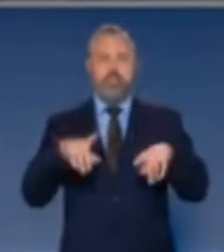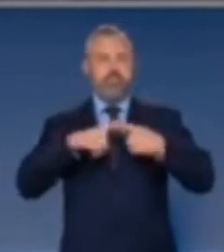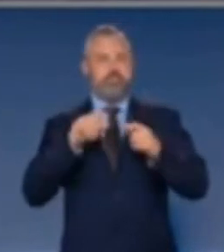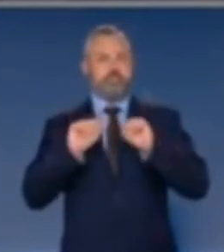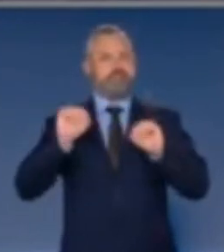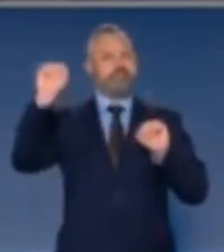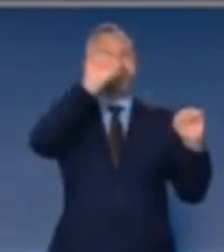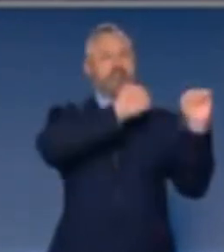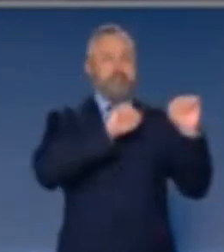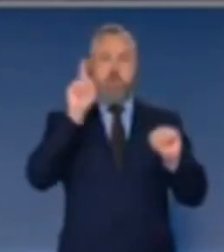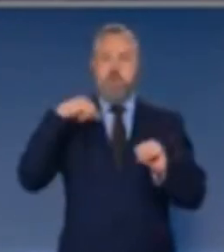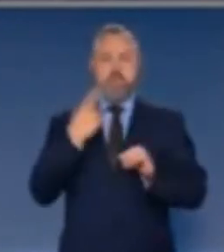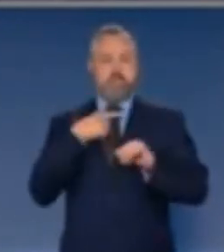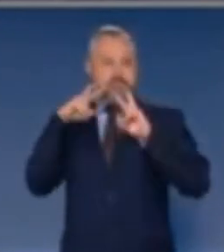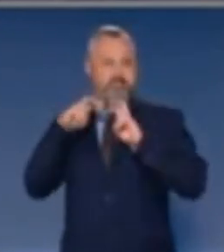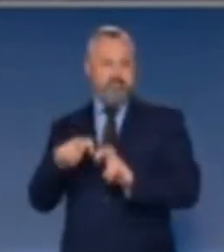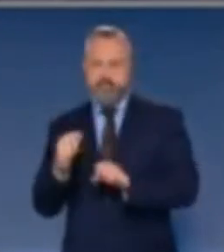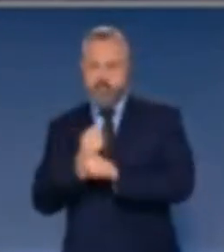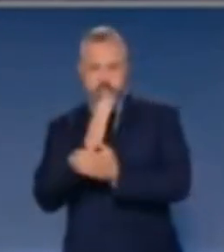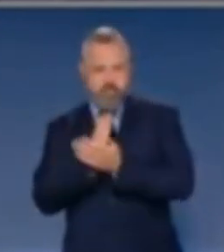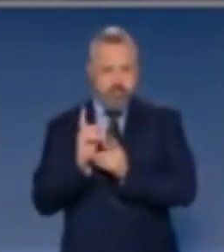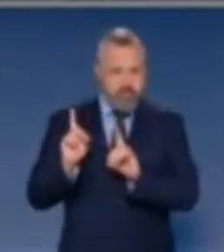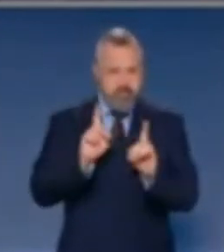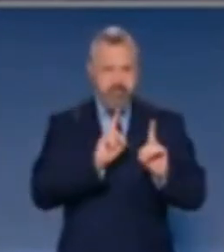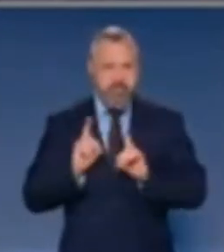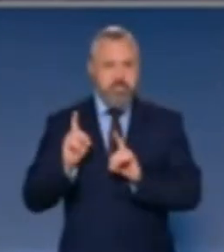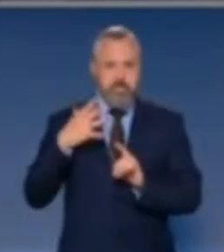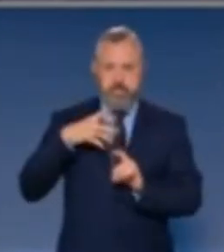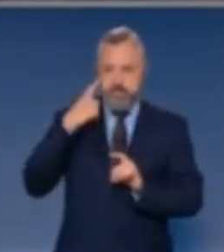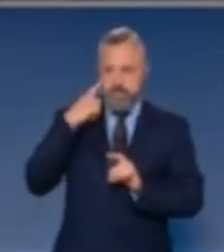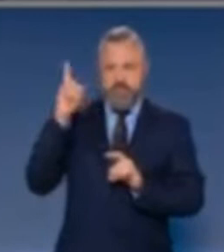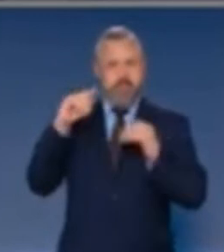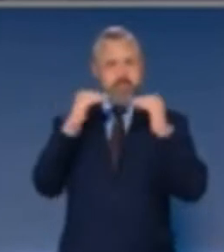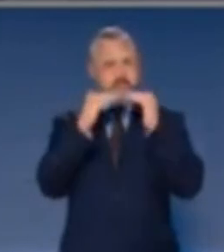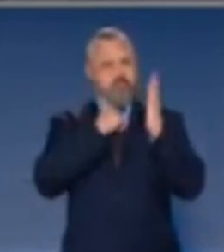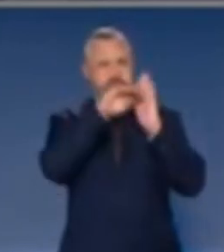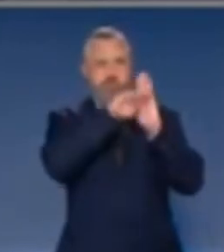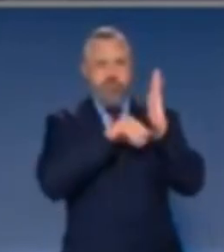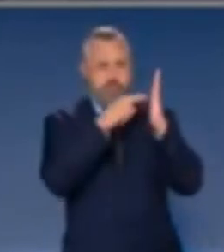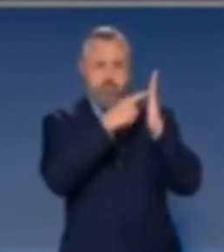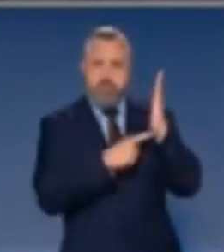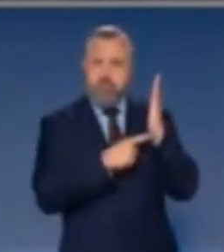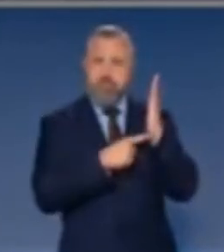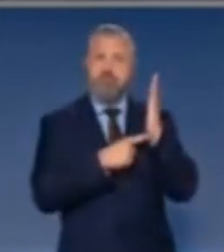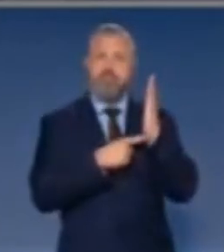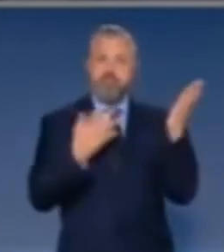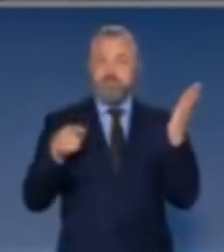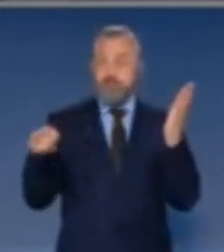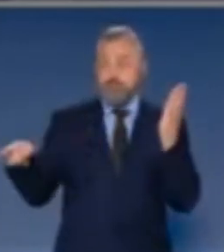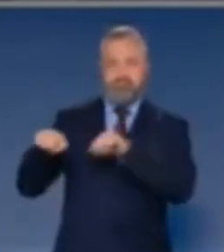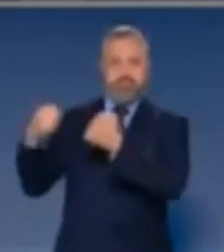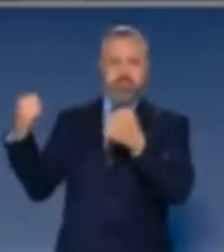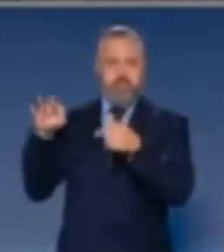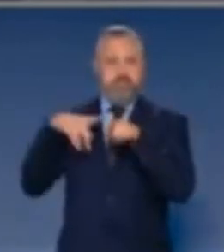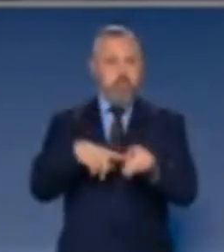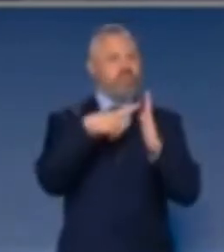now. They had worked through all of the clinical standards previously. This was a breach of the clinical standards. Jonathan? Health Minister, thanks for your